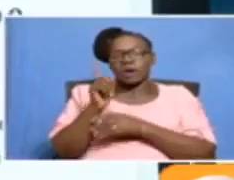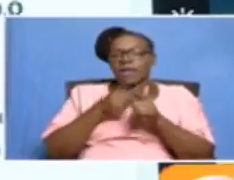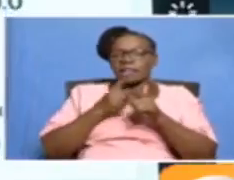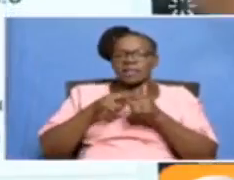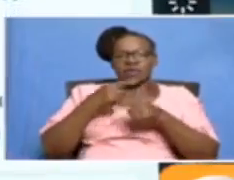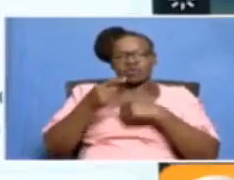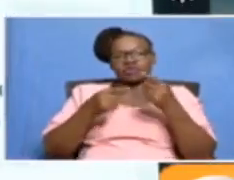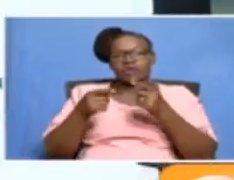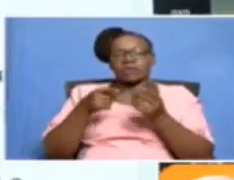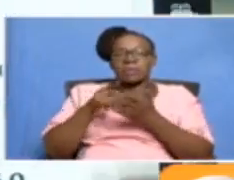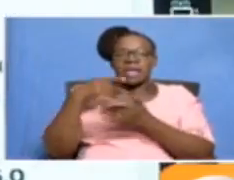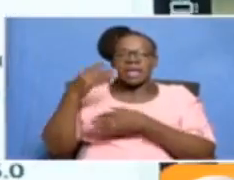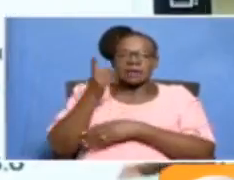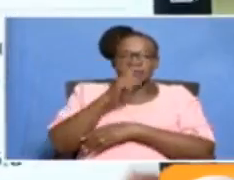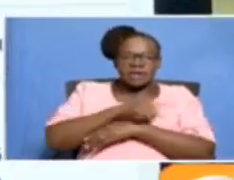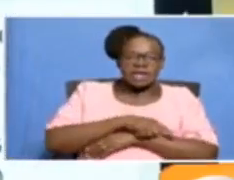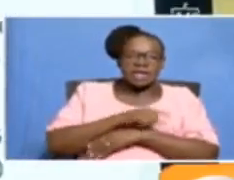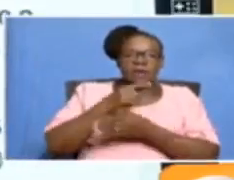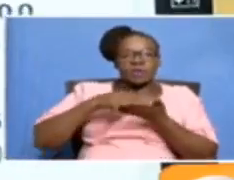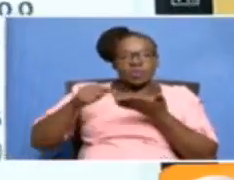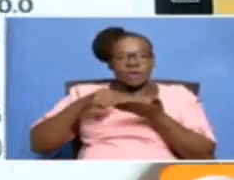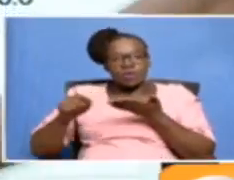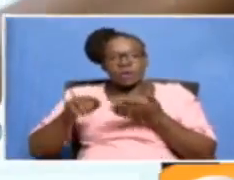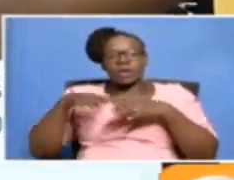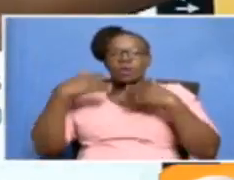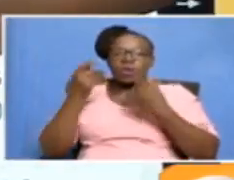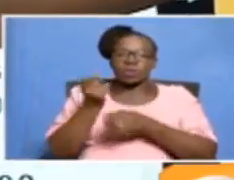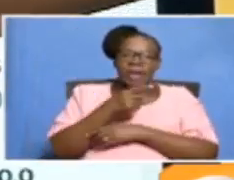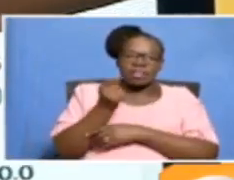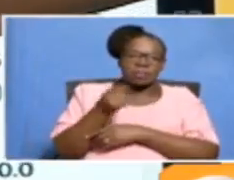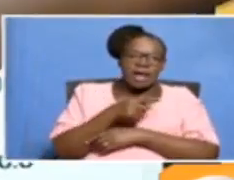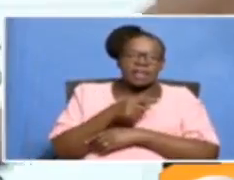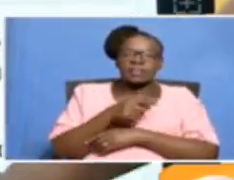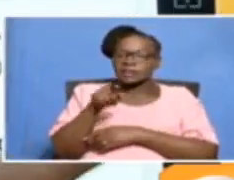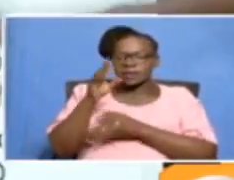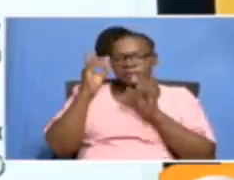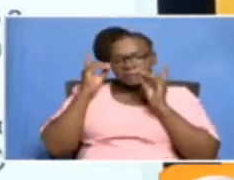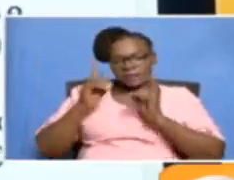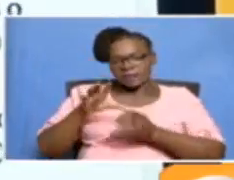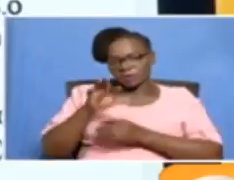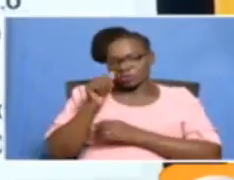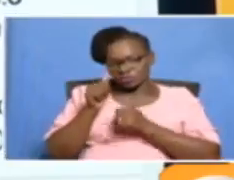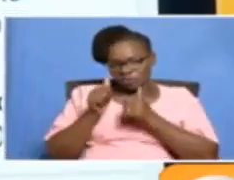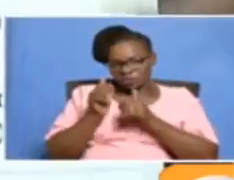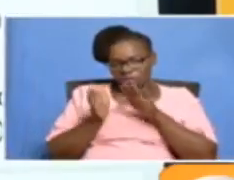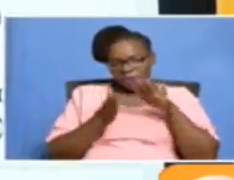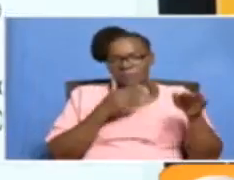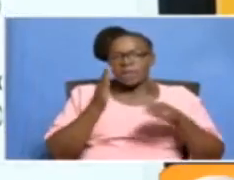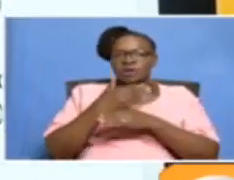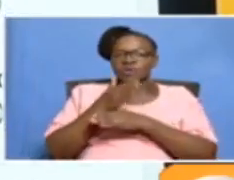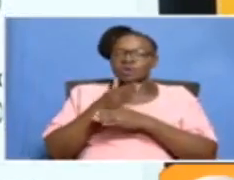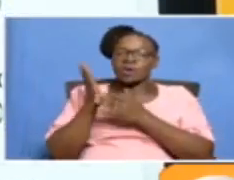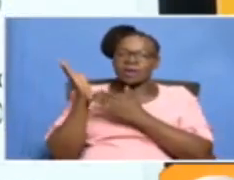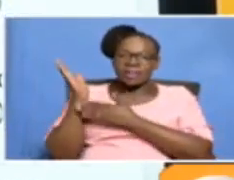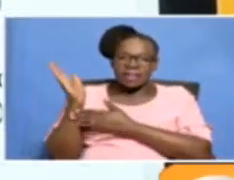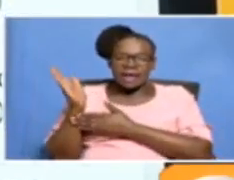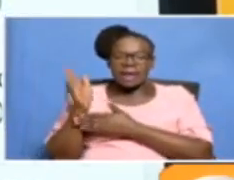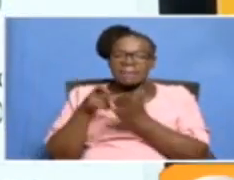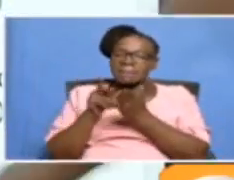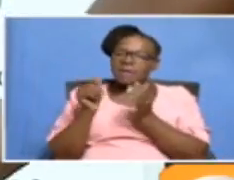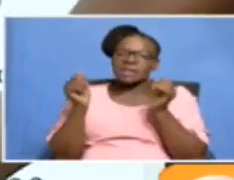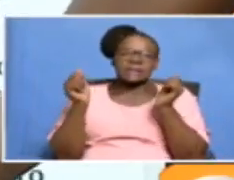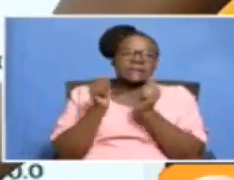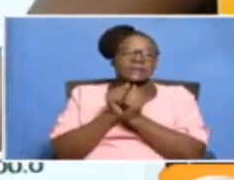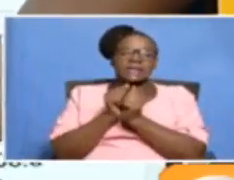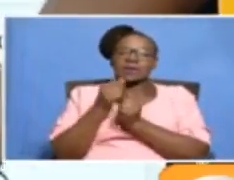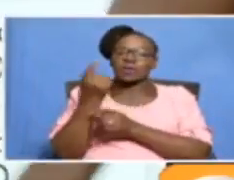one would you like? Daily videos, weekly or monthly? You can also take a look at some unlimited music. Select that. That's just 10 shillings. And